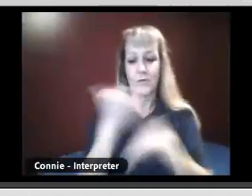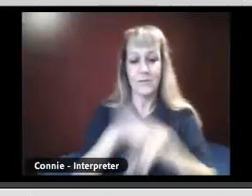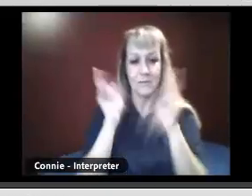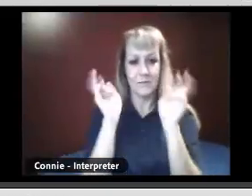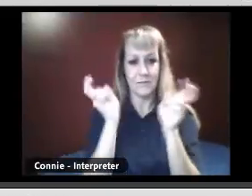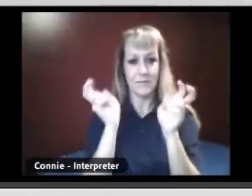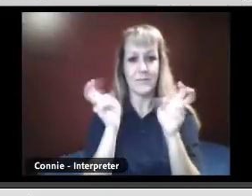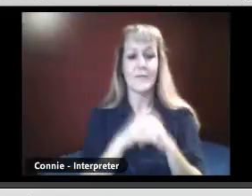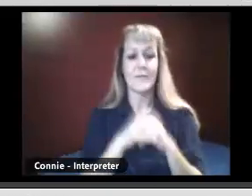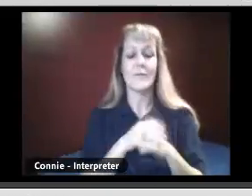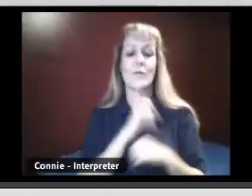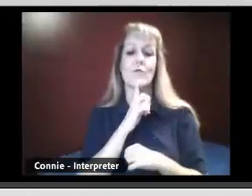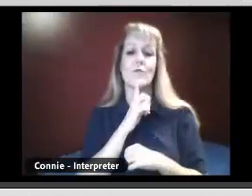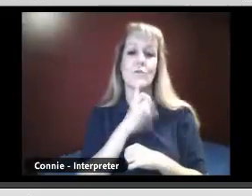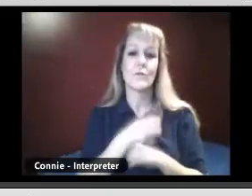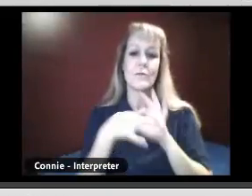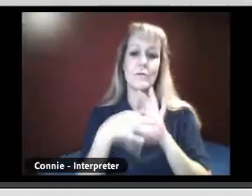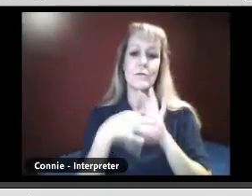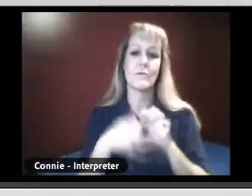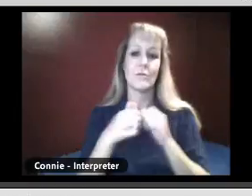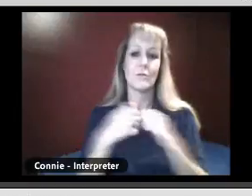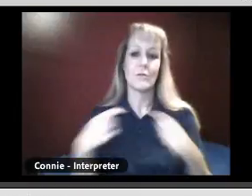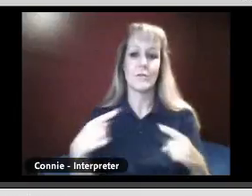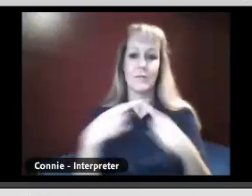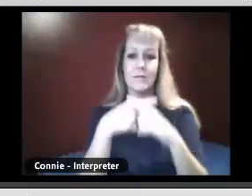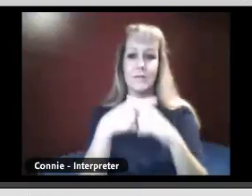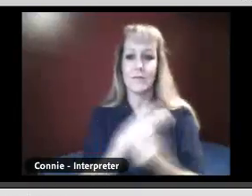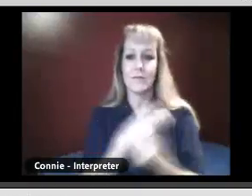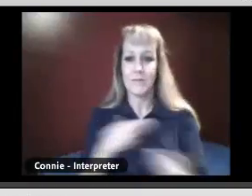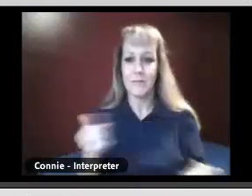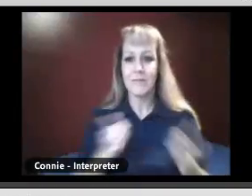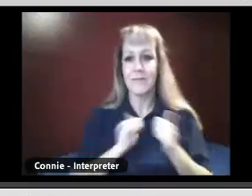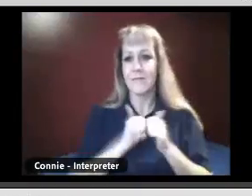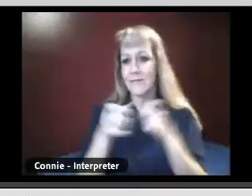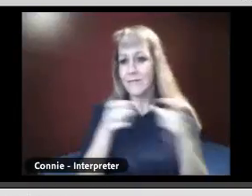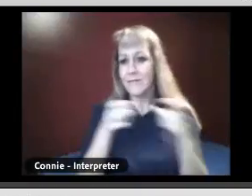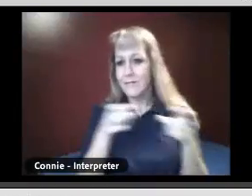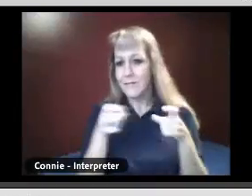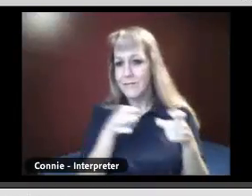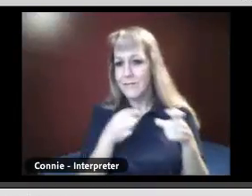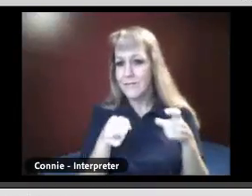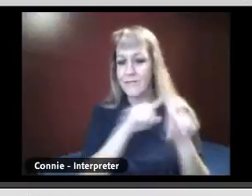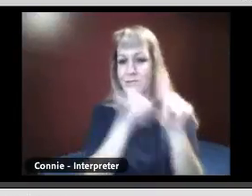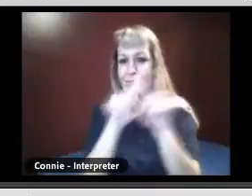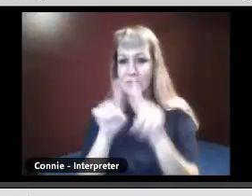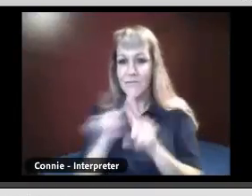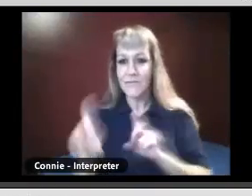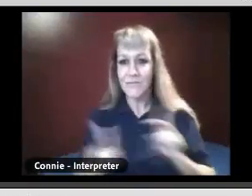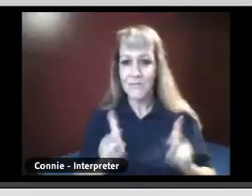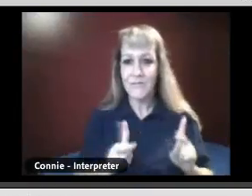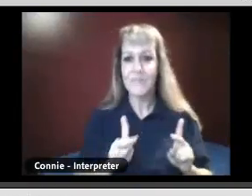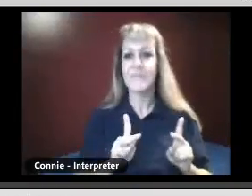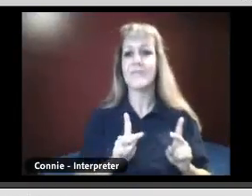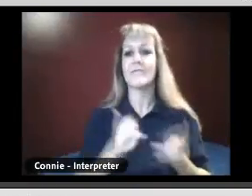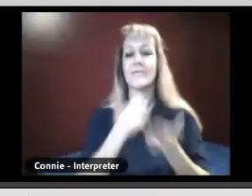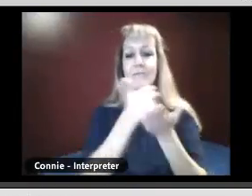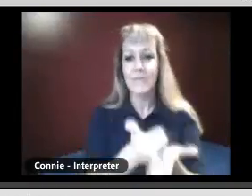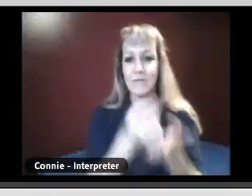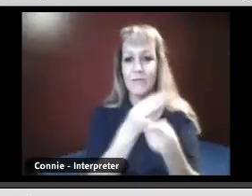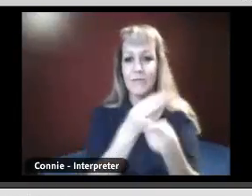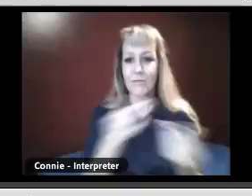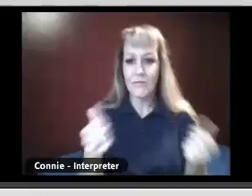really has to deal with conflict resolution. How do we manage differences constructively, problem resolution? You